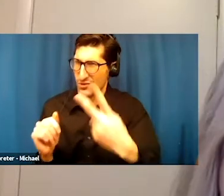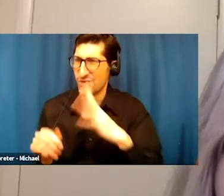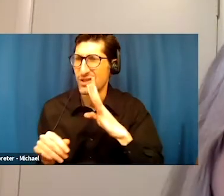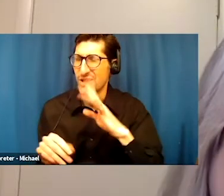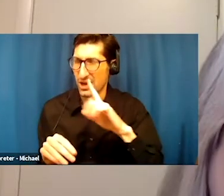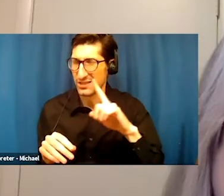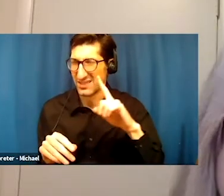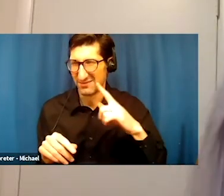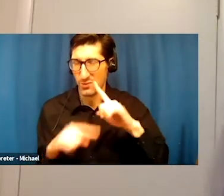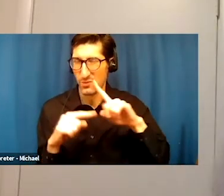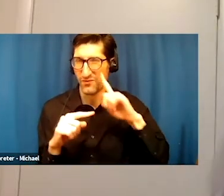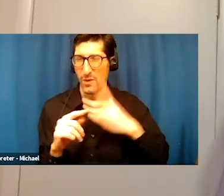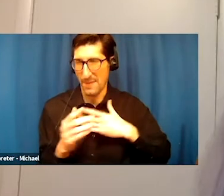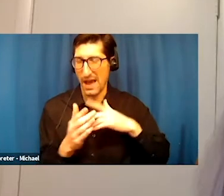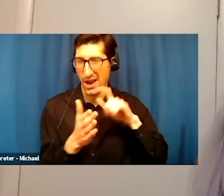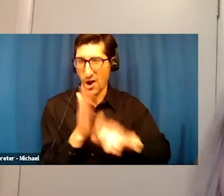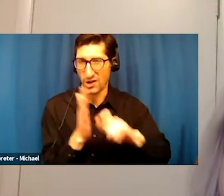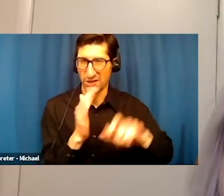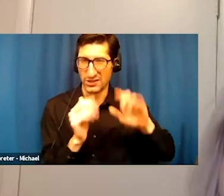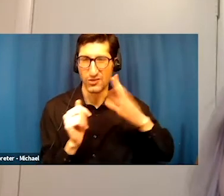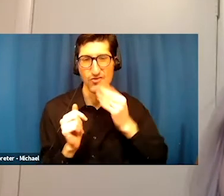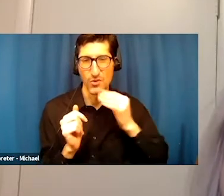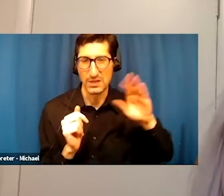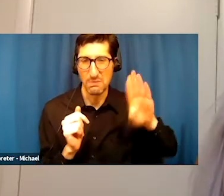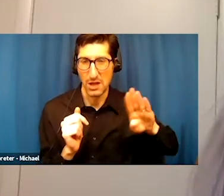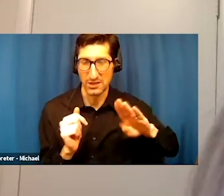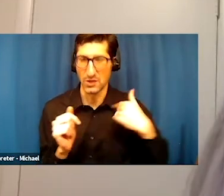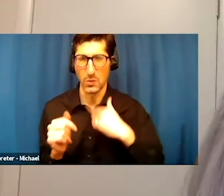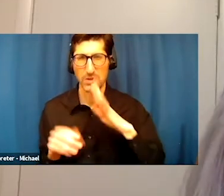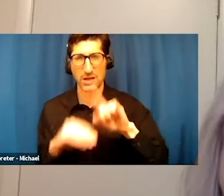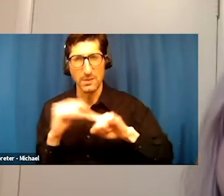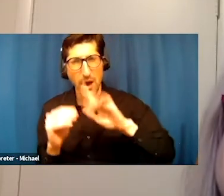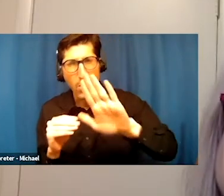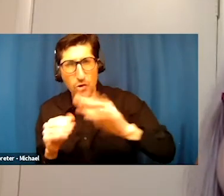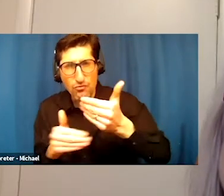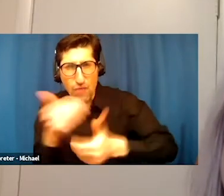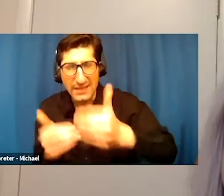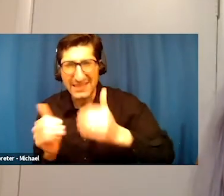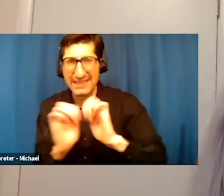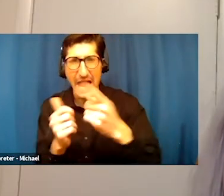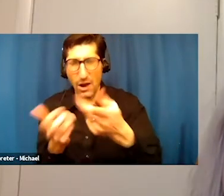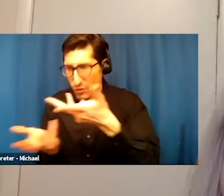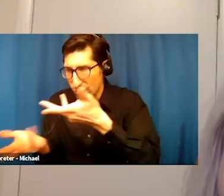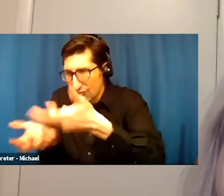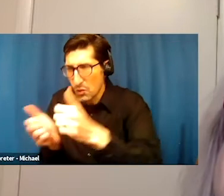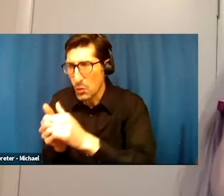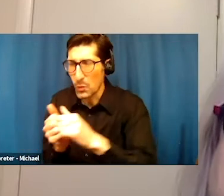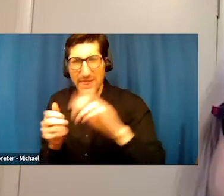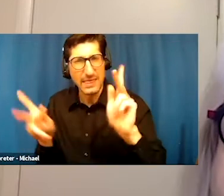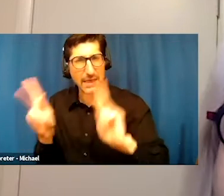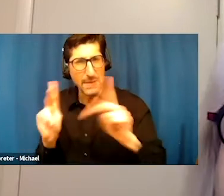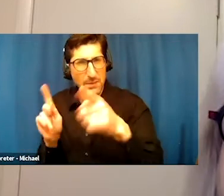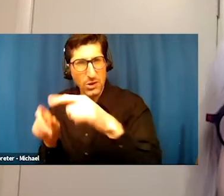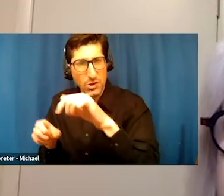about your process and what happens in the studio between you and your subjects. I mean, you're doing incredibly intimate